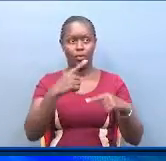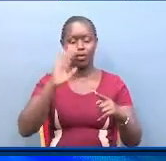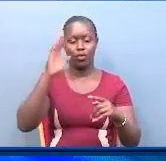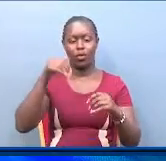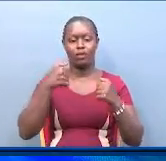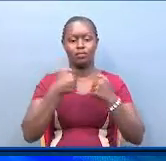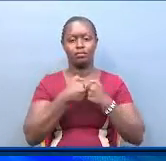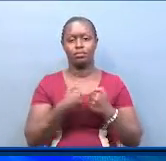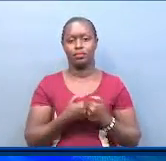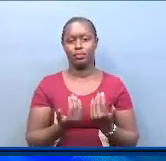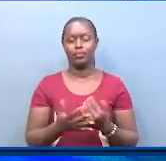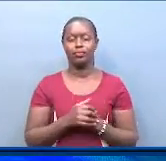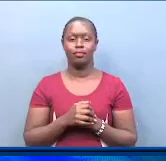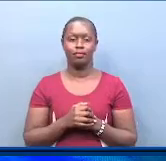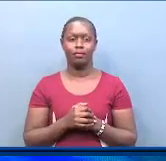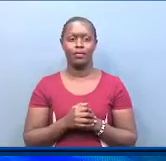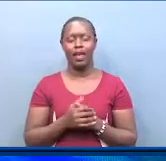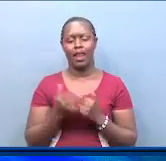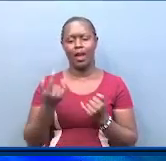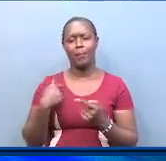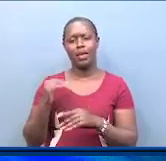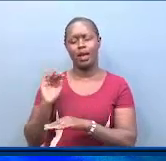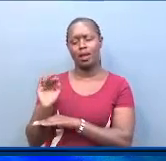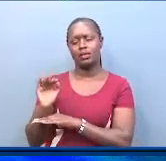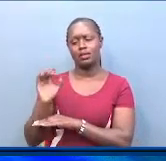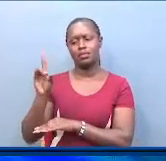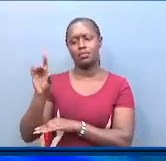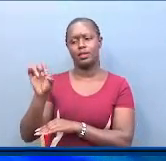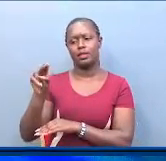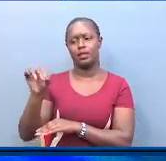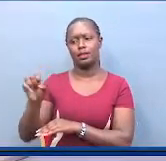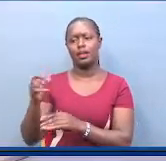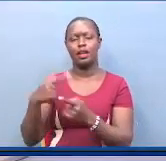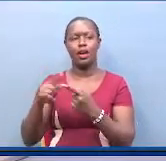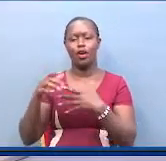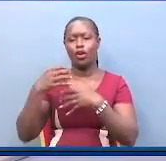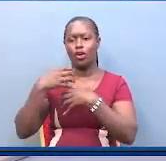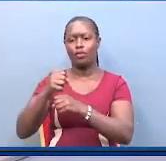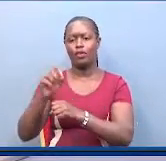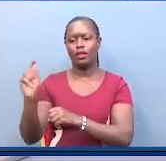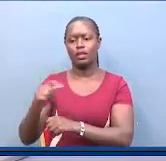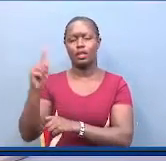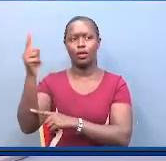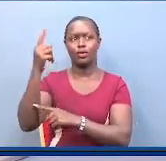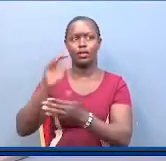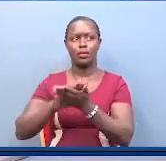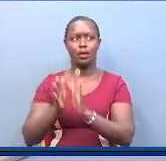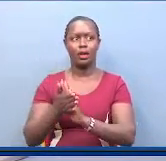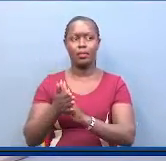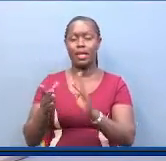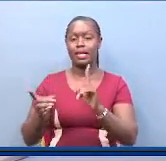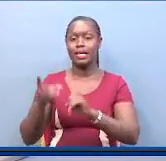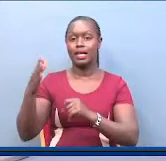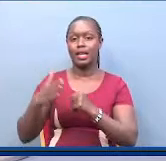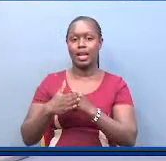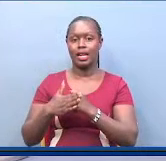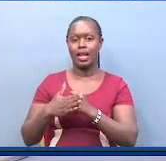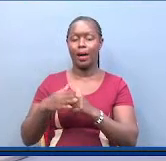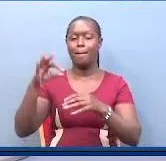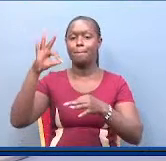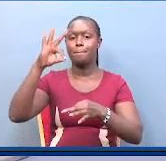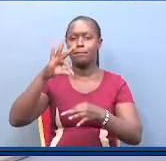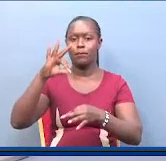race. Dennis, let me come back to you. And still on the confidence of Kenya Kwanza baby come the 9th of August. Yes. Poll after